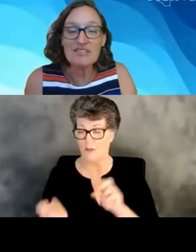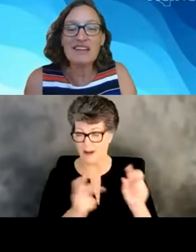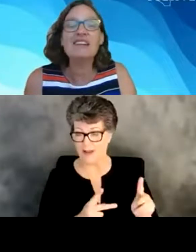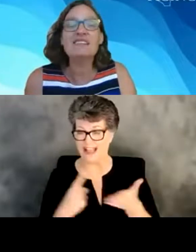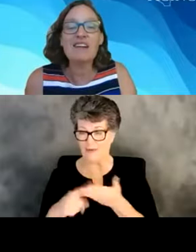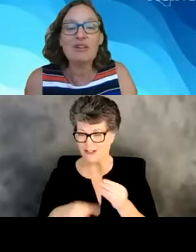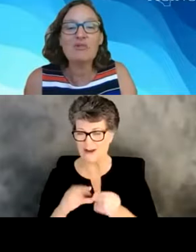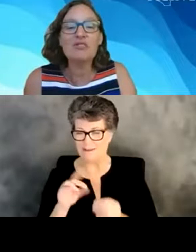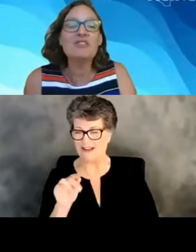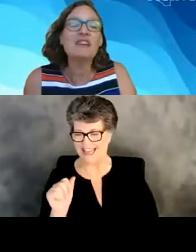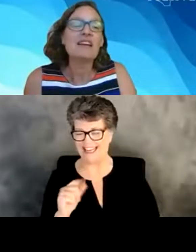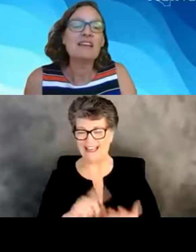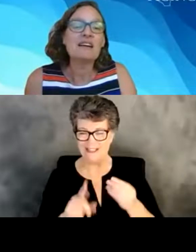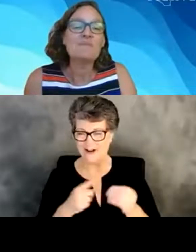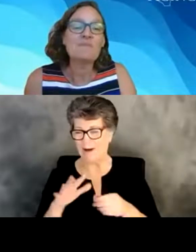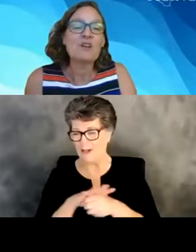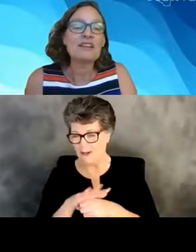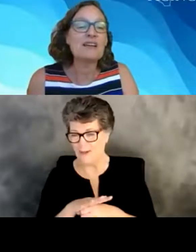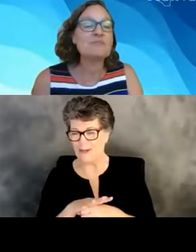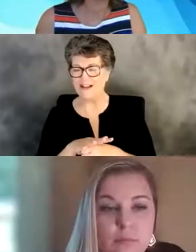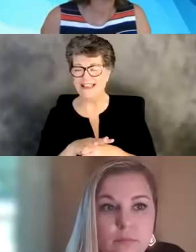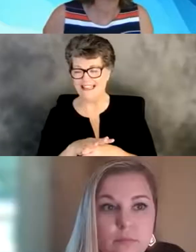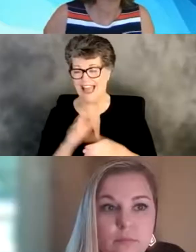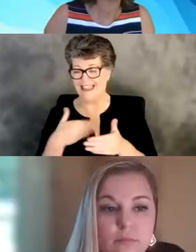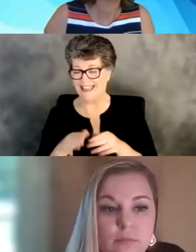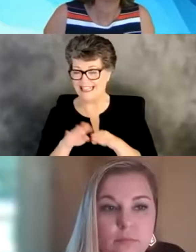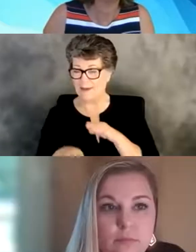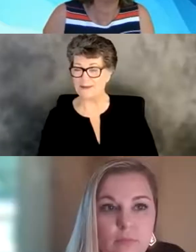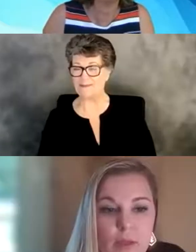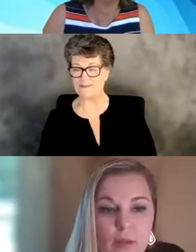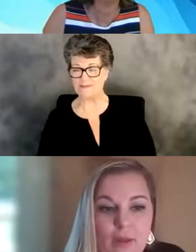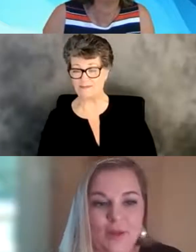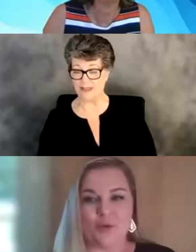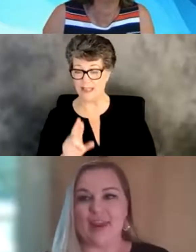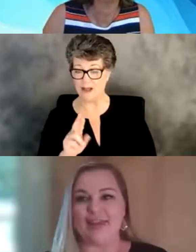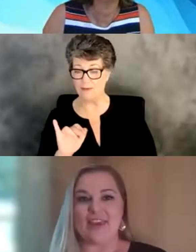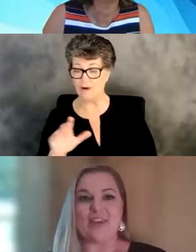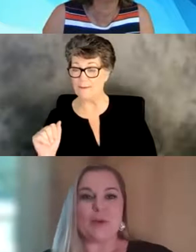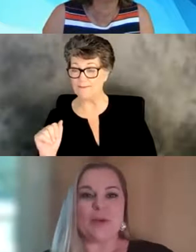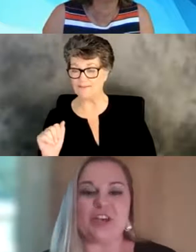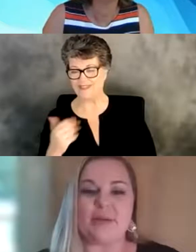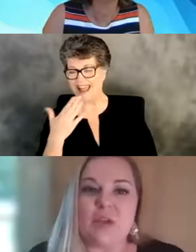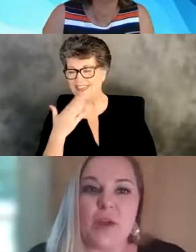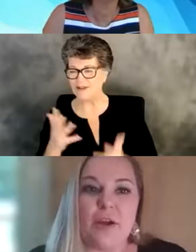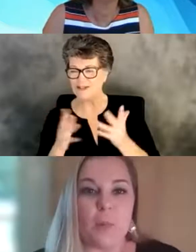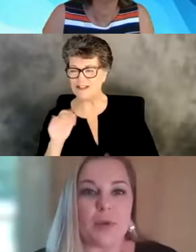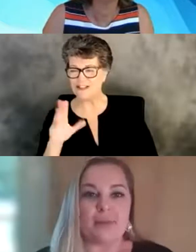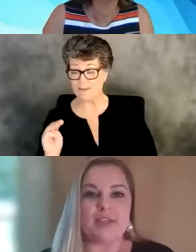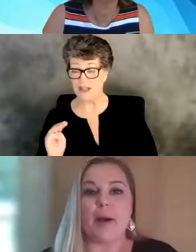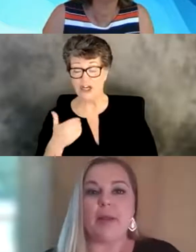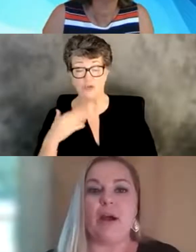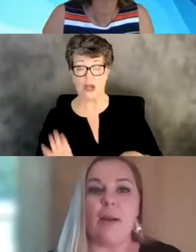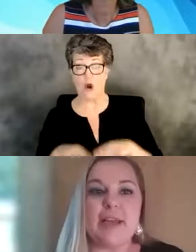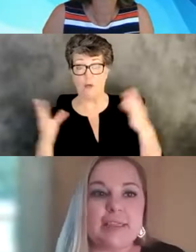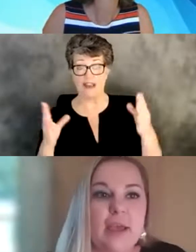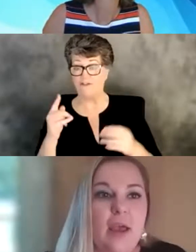about data, talk about local and next steps. Maria. Great, thank you so much, Kim. So we are going to open it up to